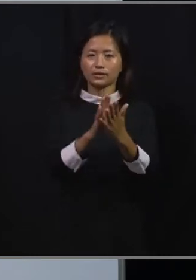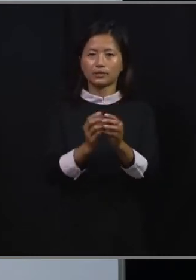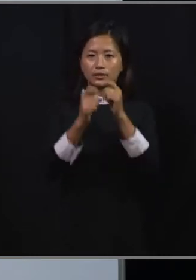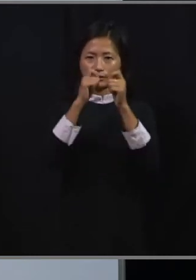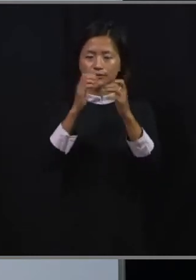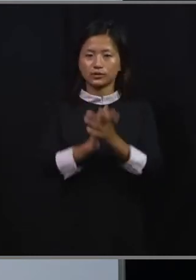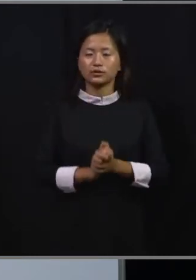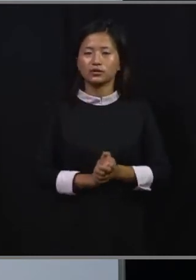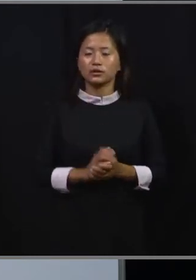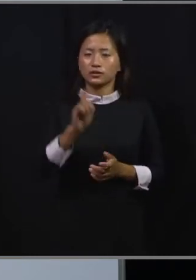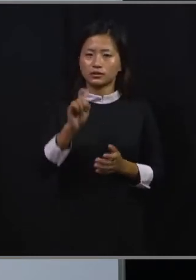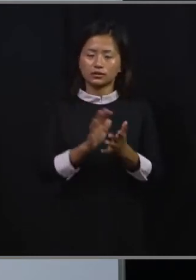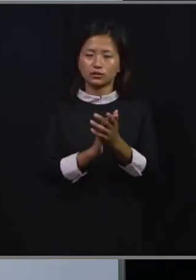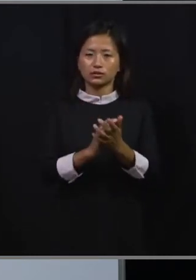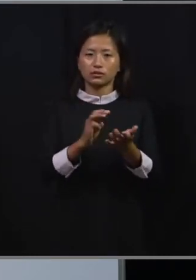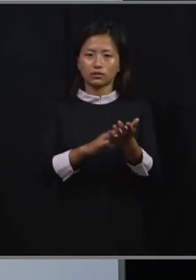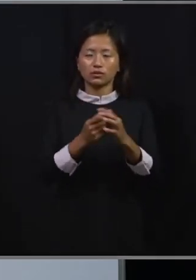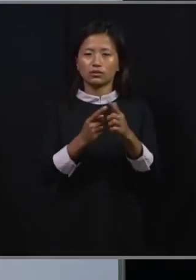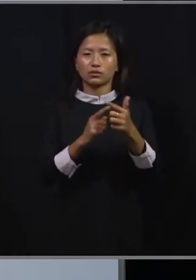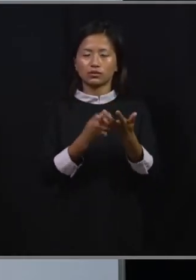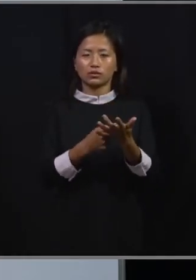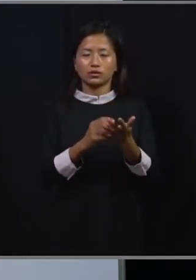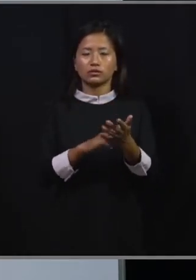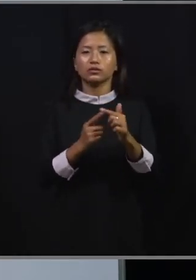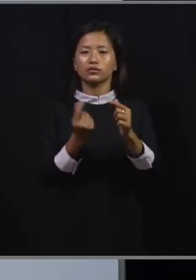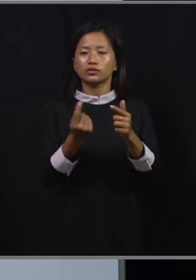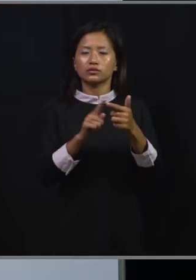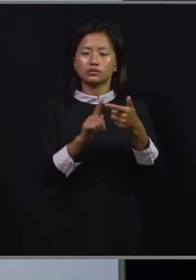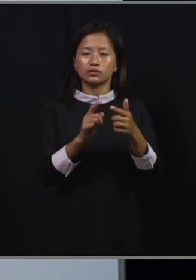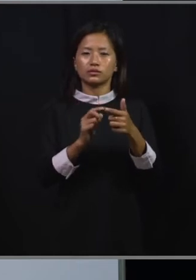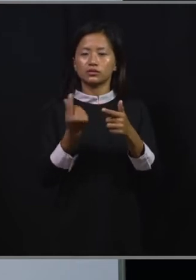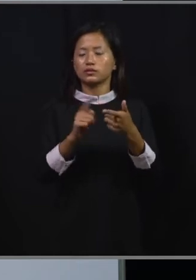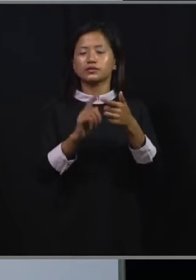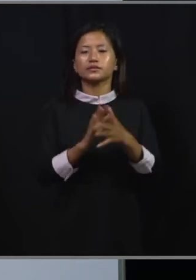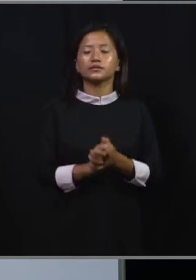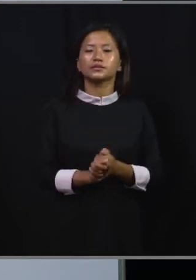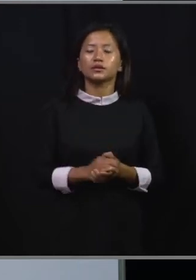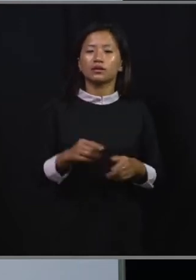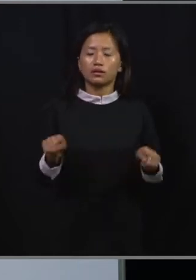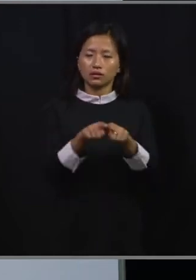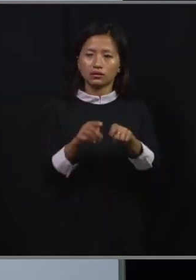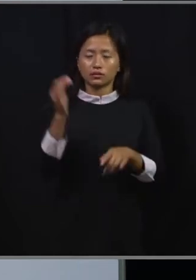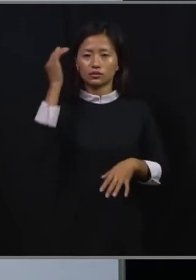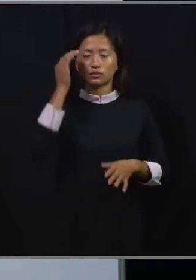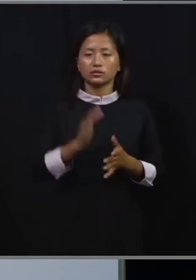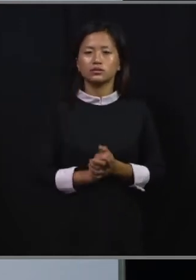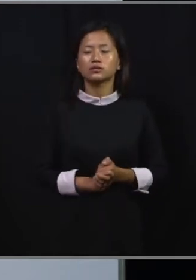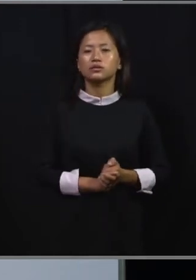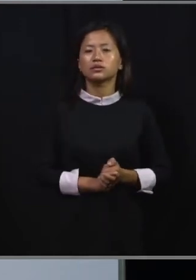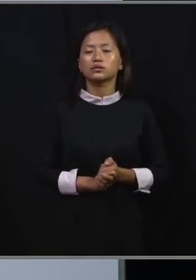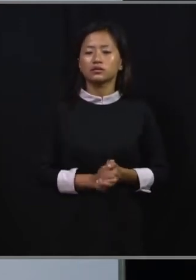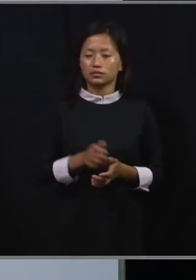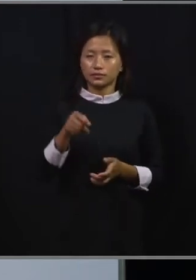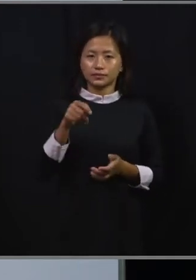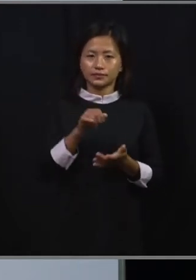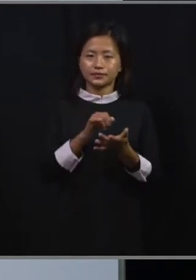right? V naught u naught divided by VE divided by UE. So at this condition, so as we know, so this will